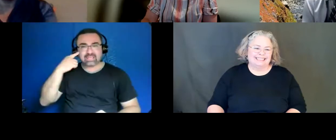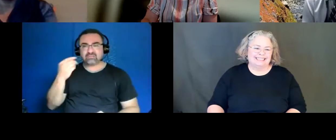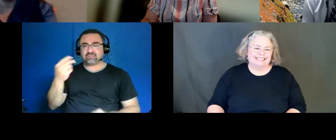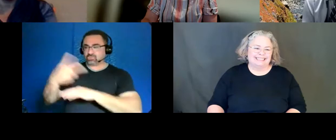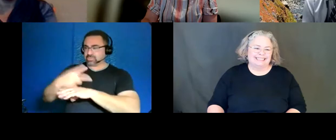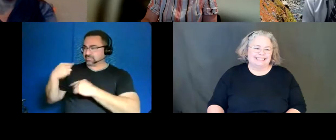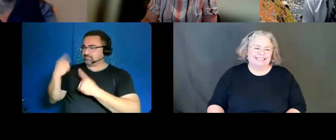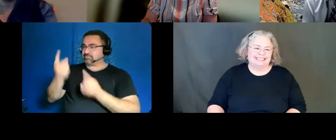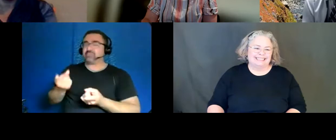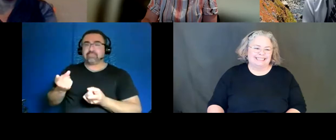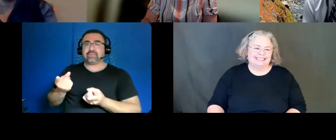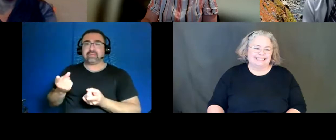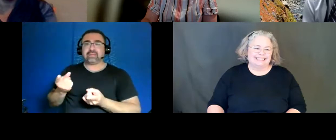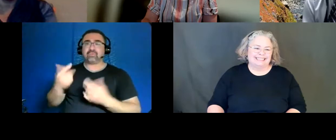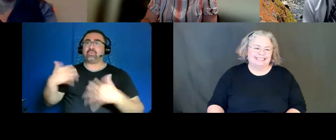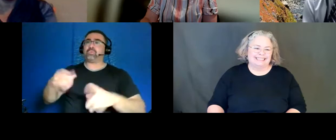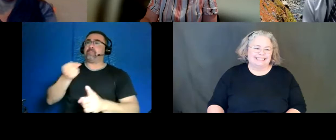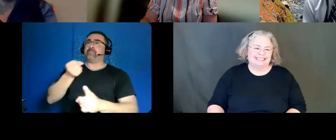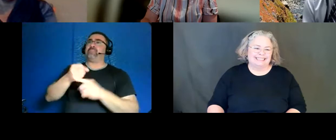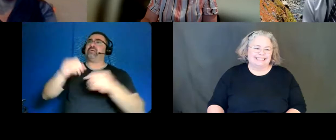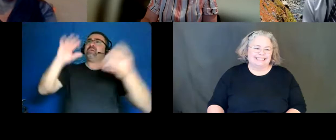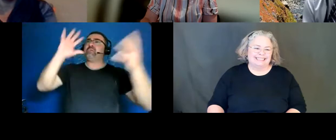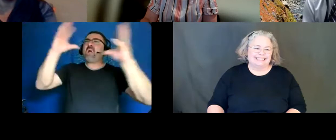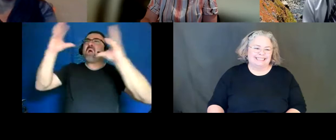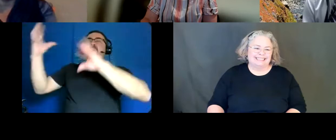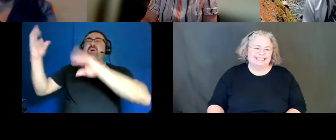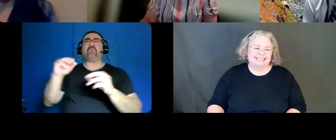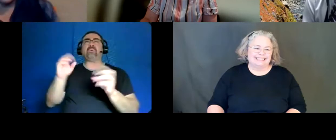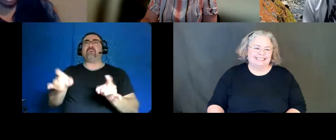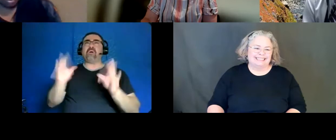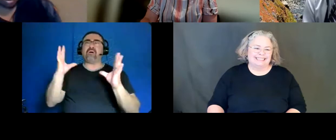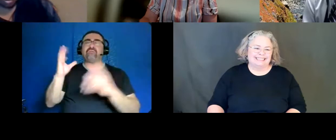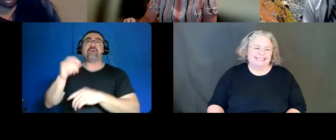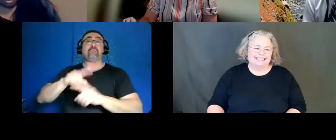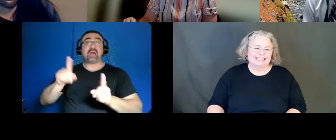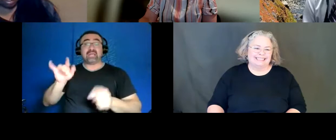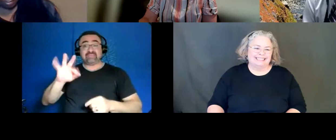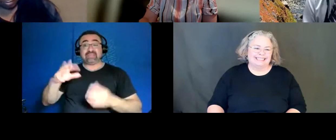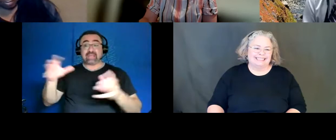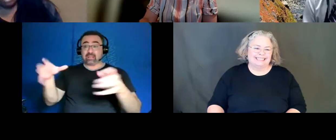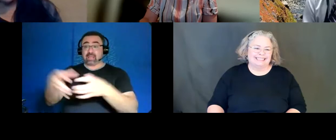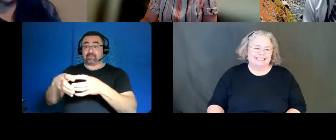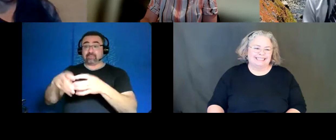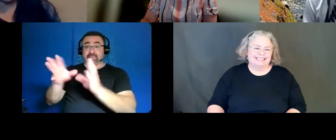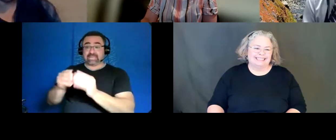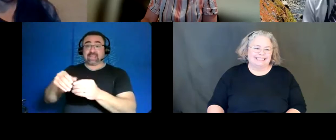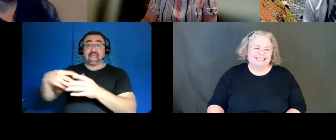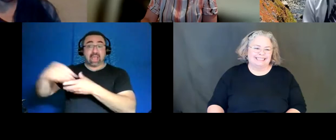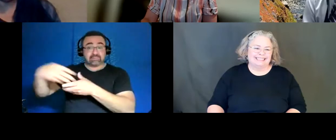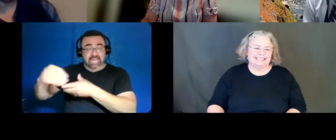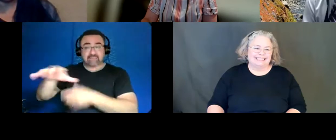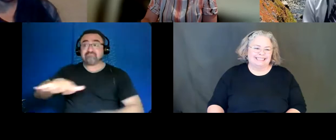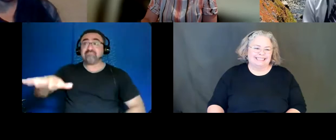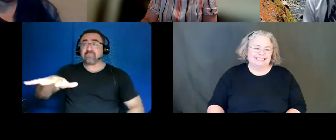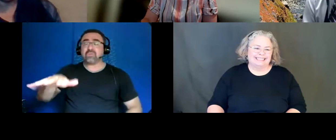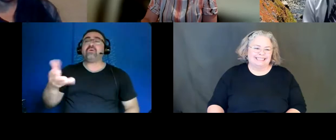have been pretty brutal outside, but for the most part, if you can do it outside, and this has been,